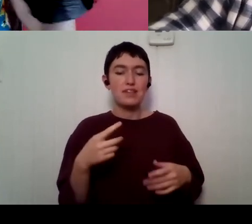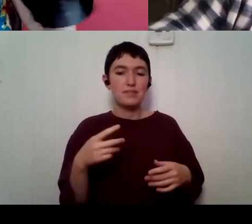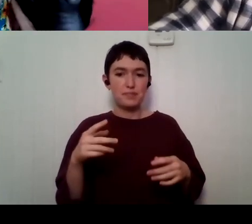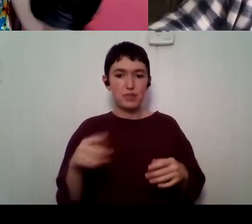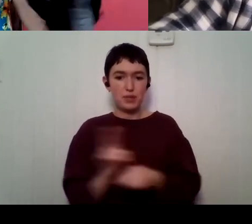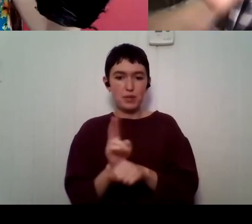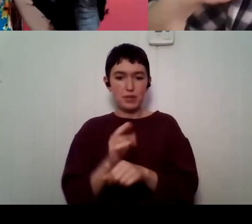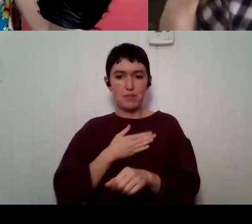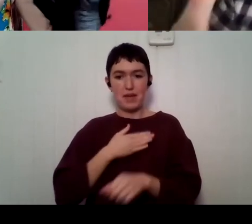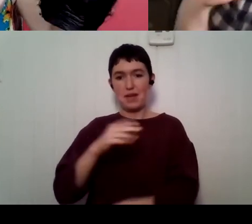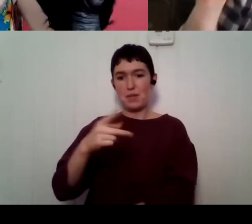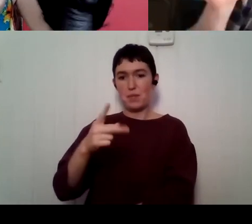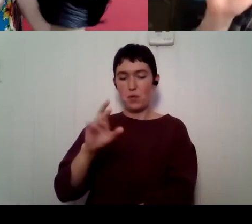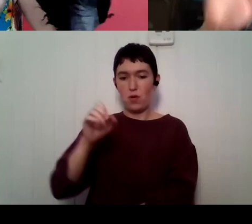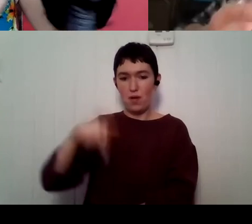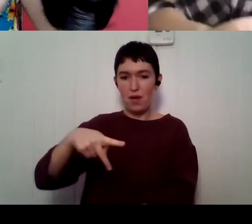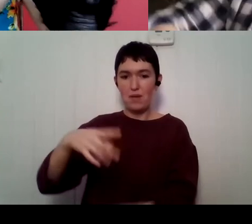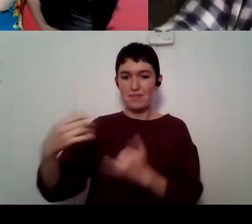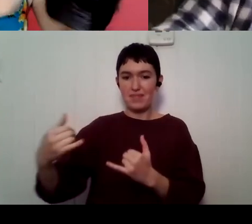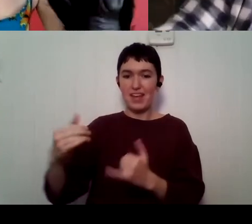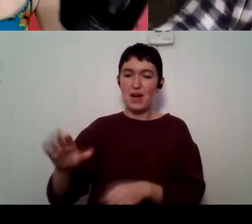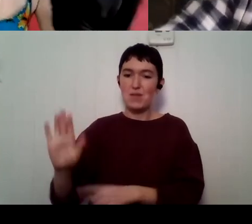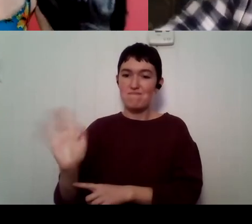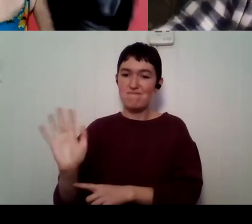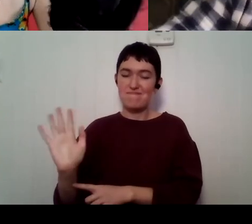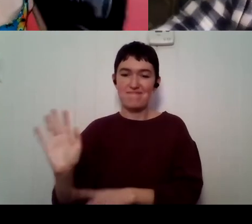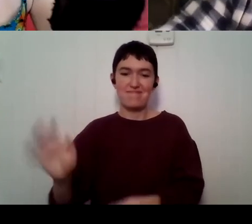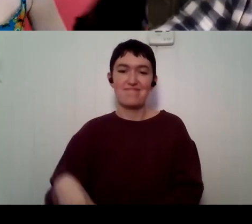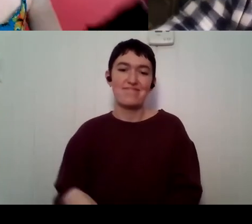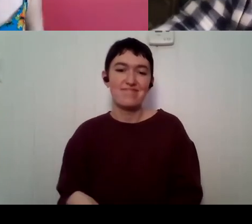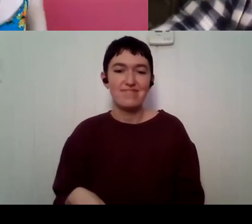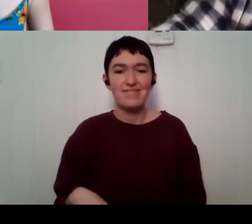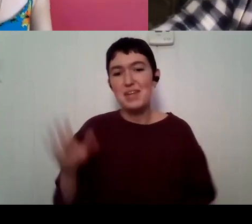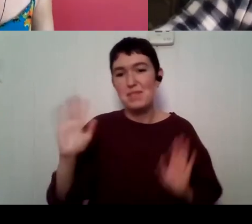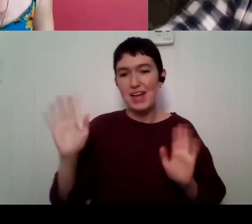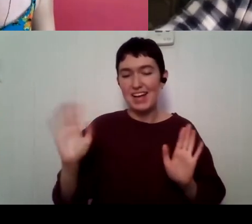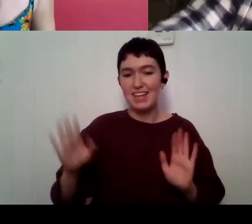I'll. Goodbye, Gorilla Gloves. Bye. Thank you so much, everyone.